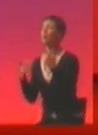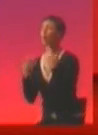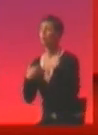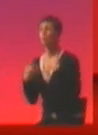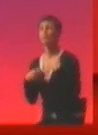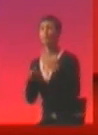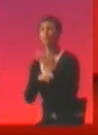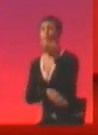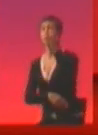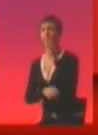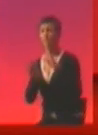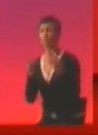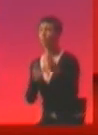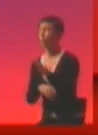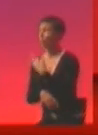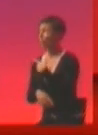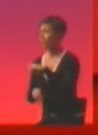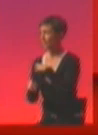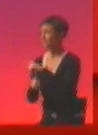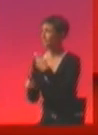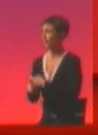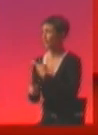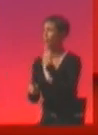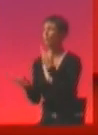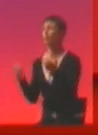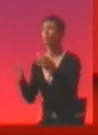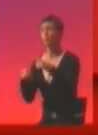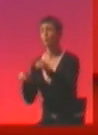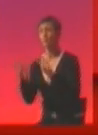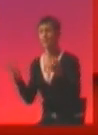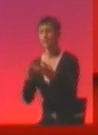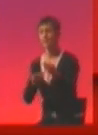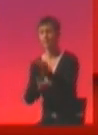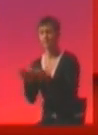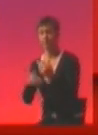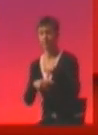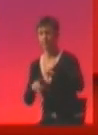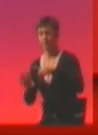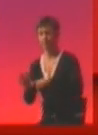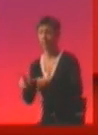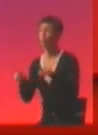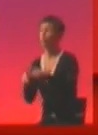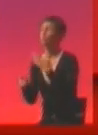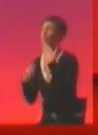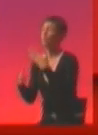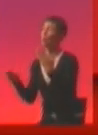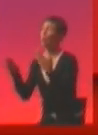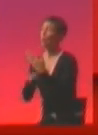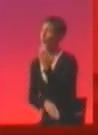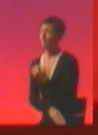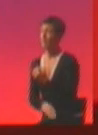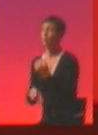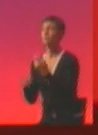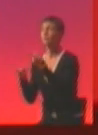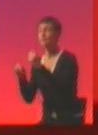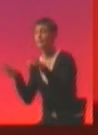Commission and all the party members who've contributed to their debates this year. Can I thank too the Work and Pensions Ministerial team,